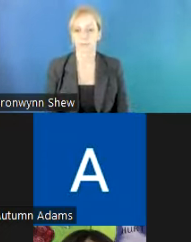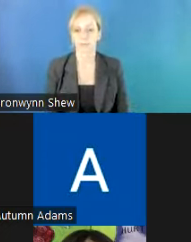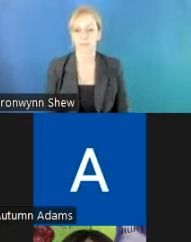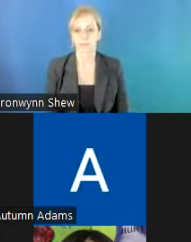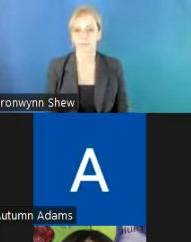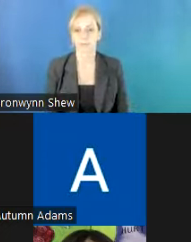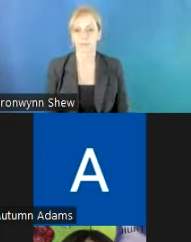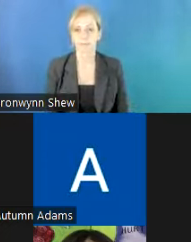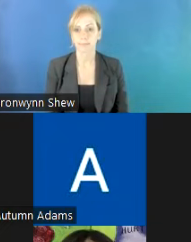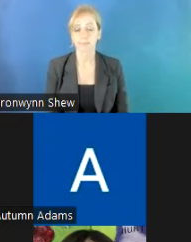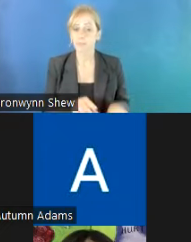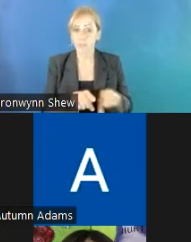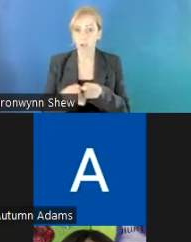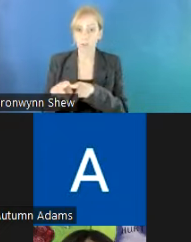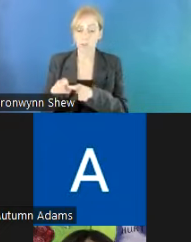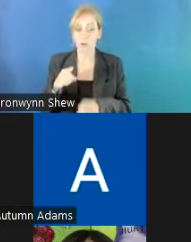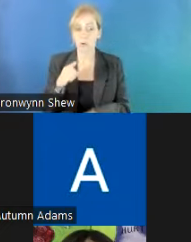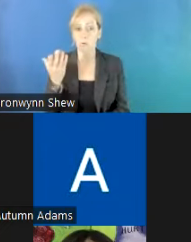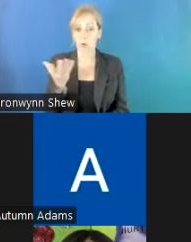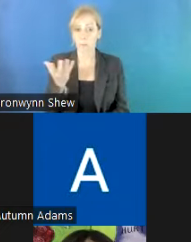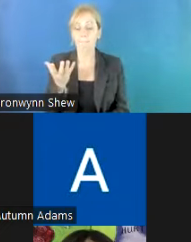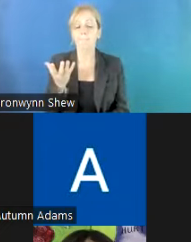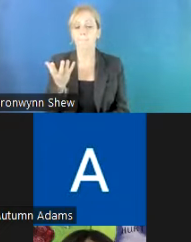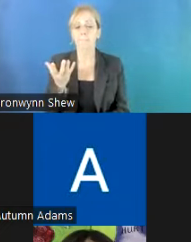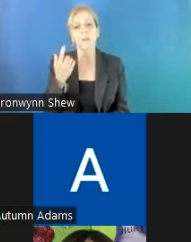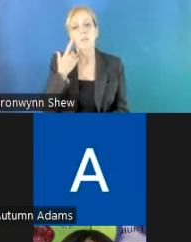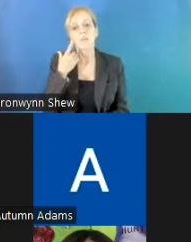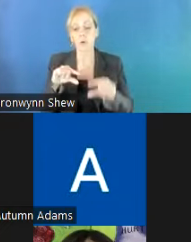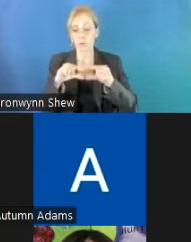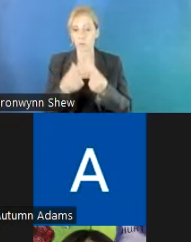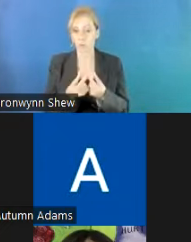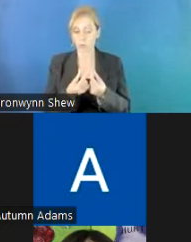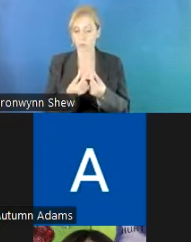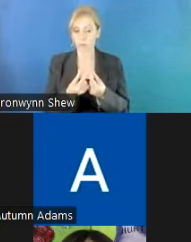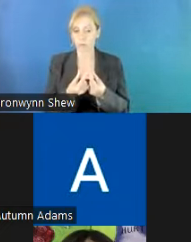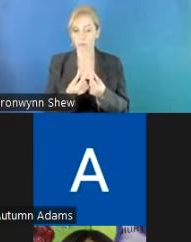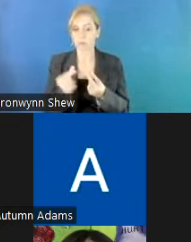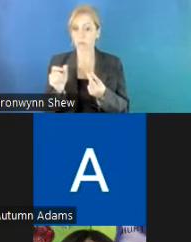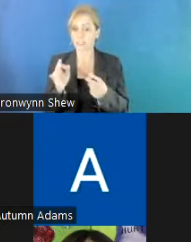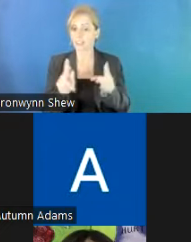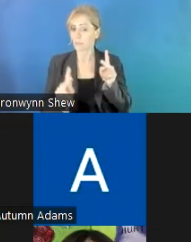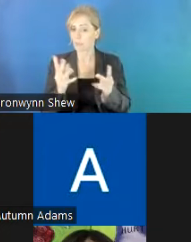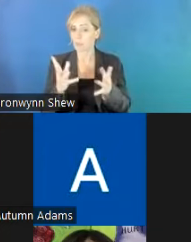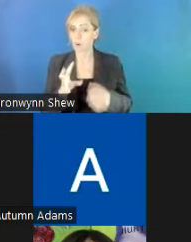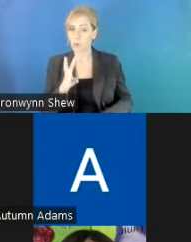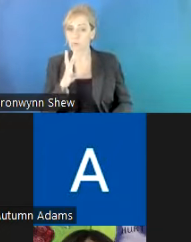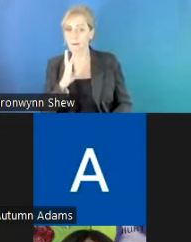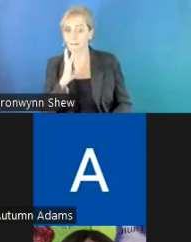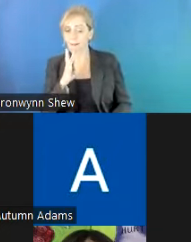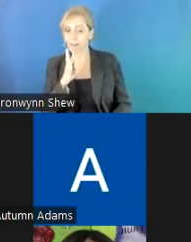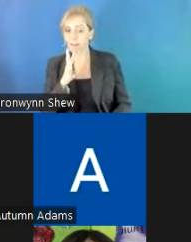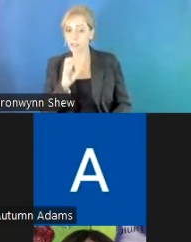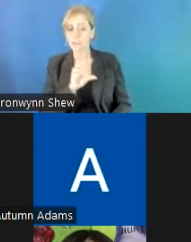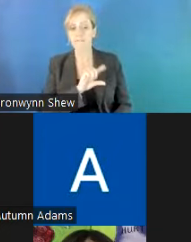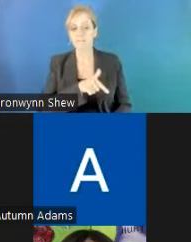It's also best, again, like in group settings, to have individuals that want to speak to raise their hand, taking turns,